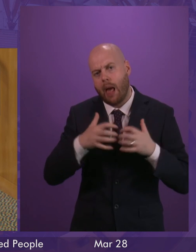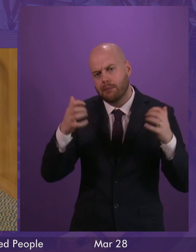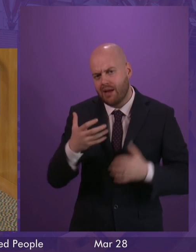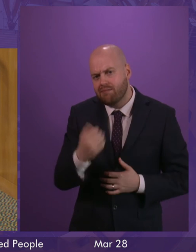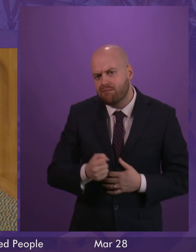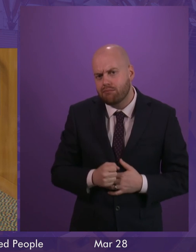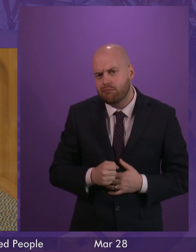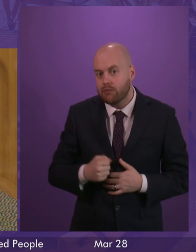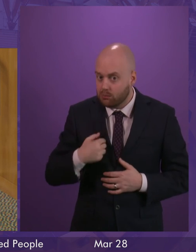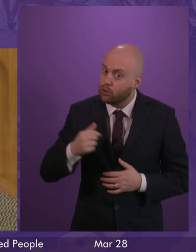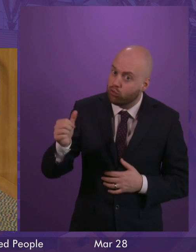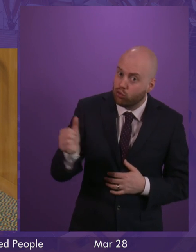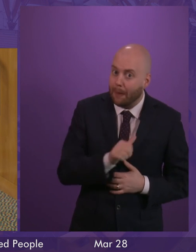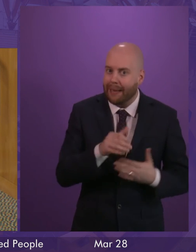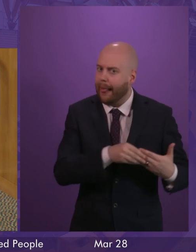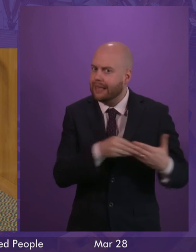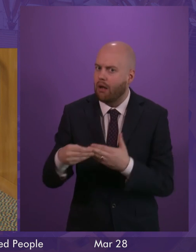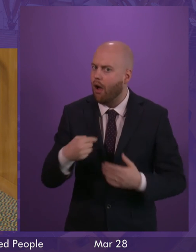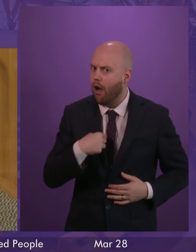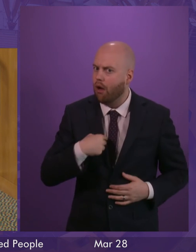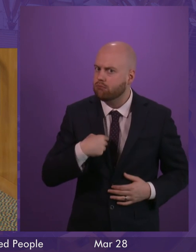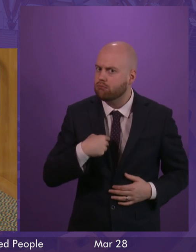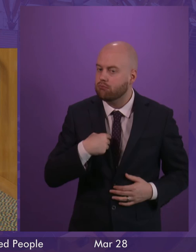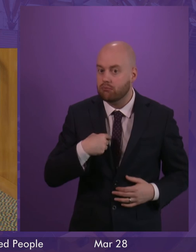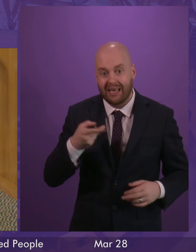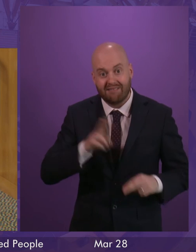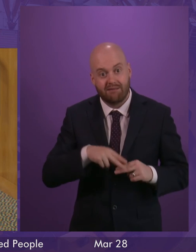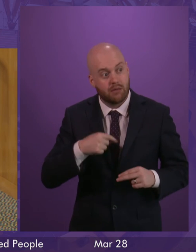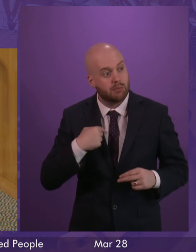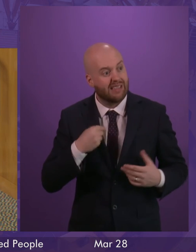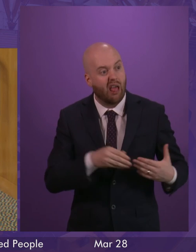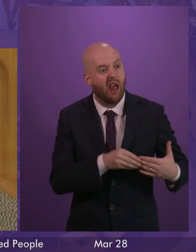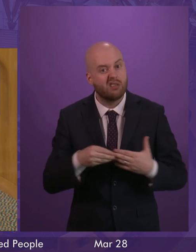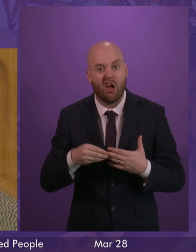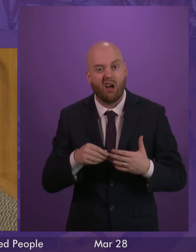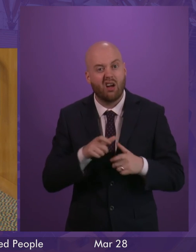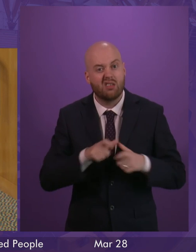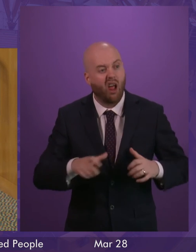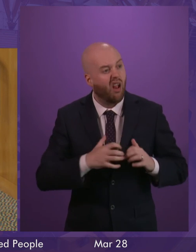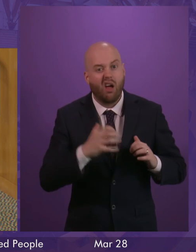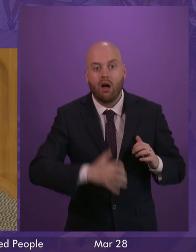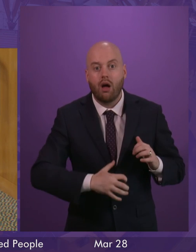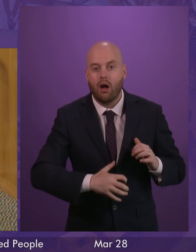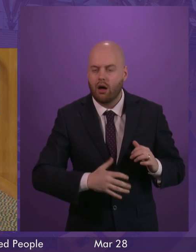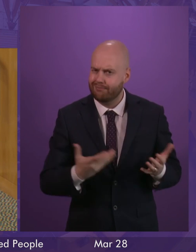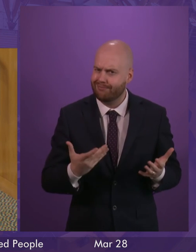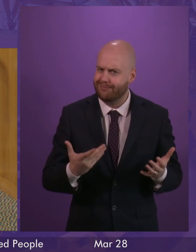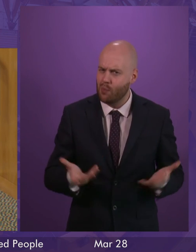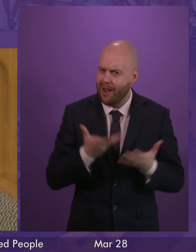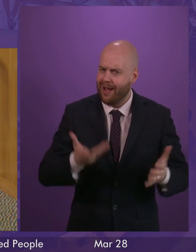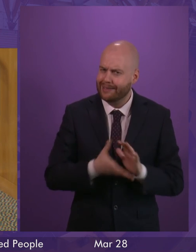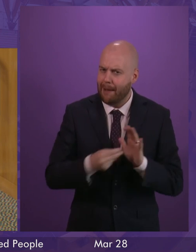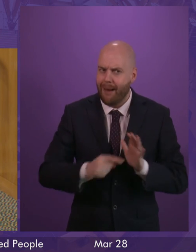because if we're not a leader, then what example are we really setting? But we still only have one changing place toilet. And George Adams